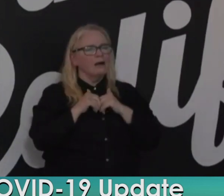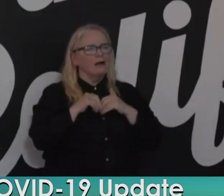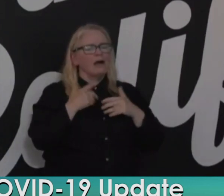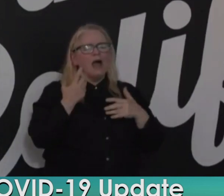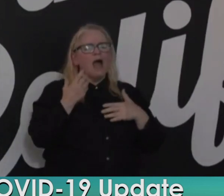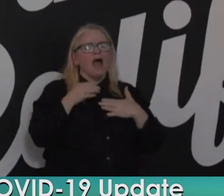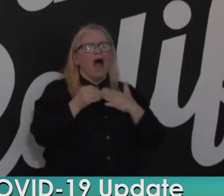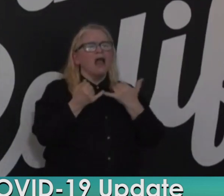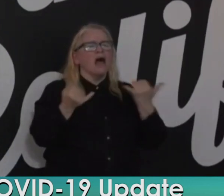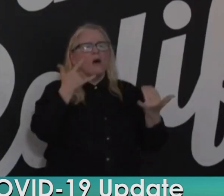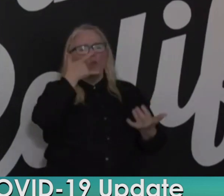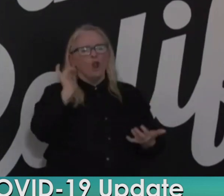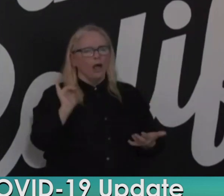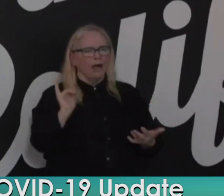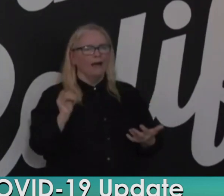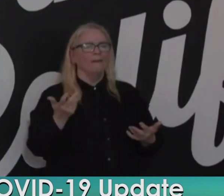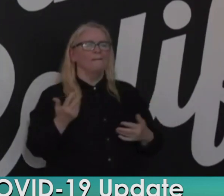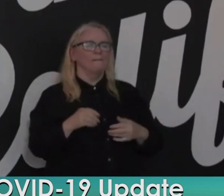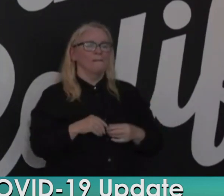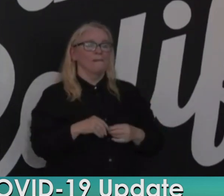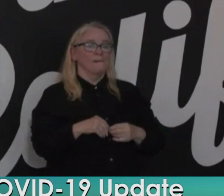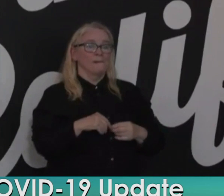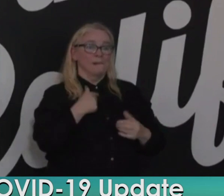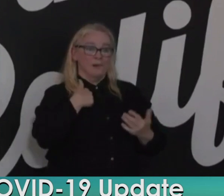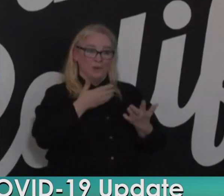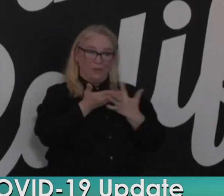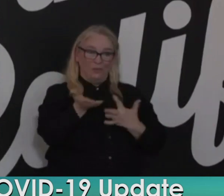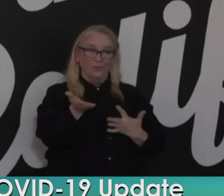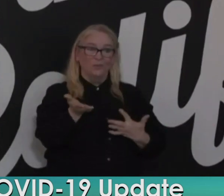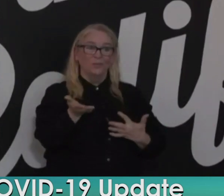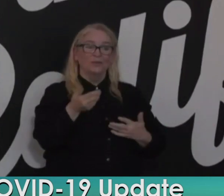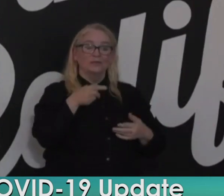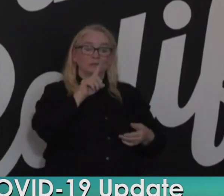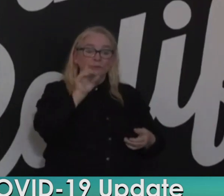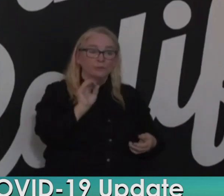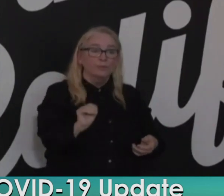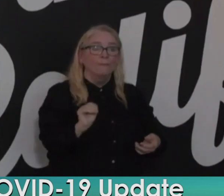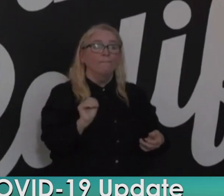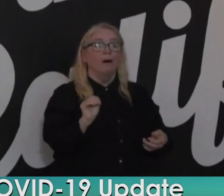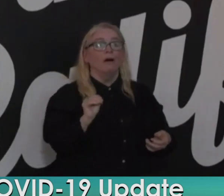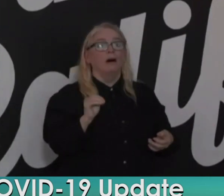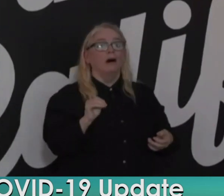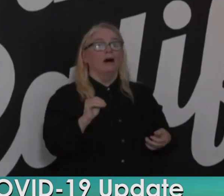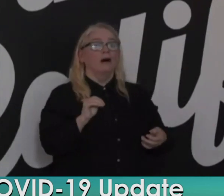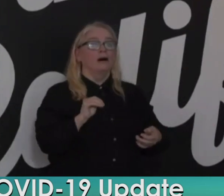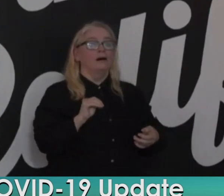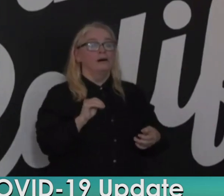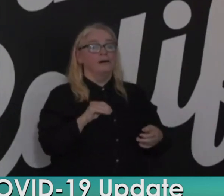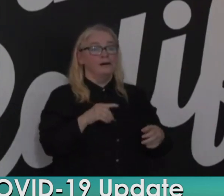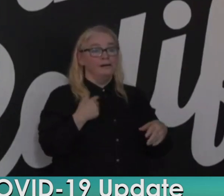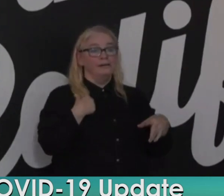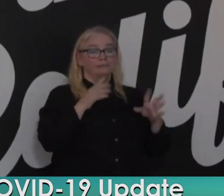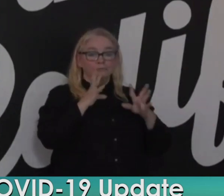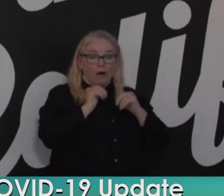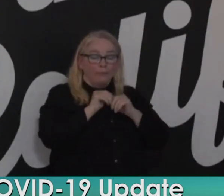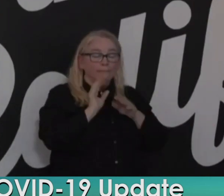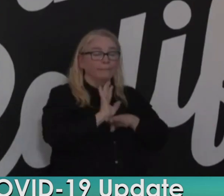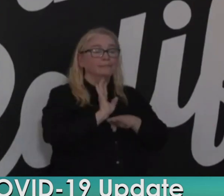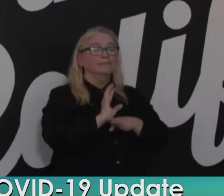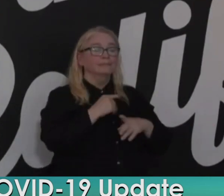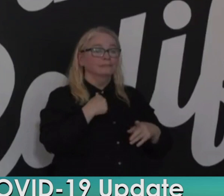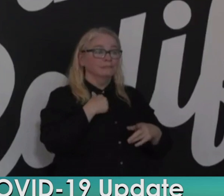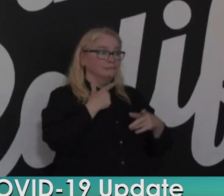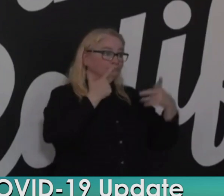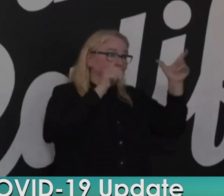of Zoom conference calls with business leaders of different stripes, large business, medium-sized businesses, and very small